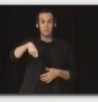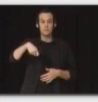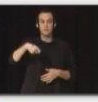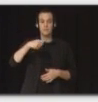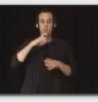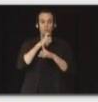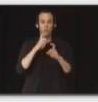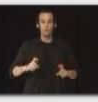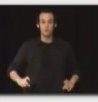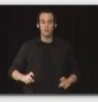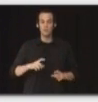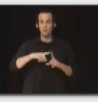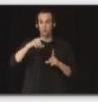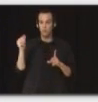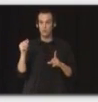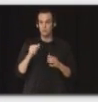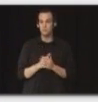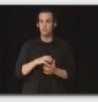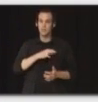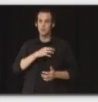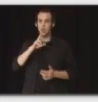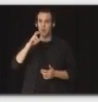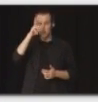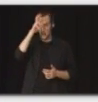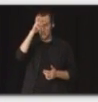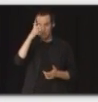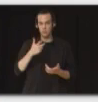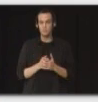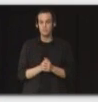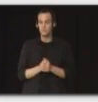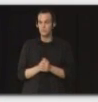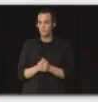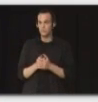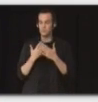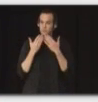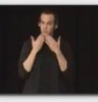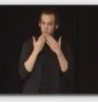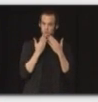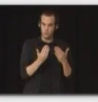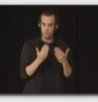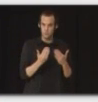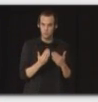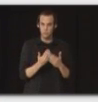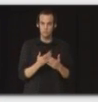the chairman of the Vodafone Foundation, José Luis Ripoll. The floor is yours.